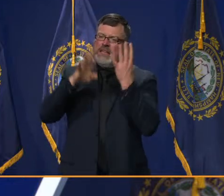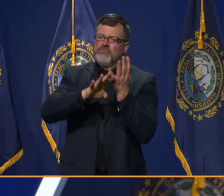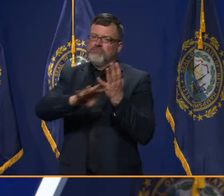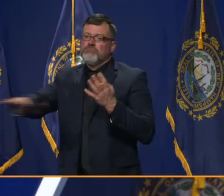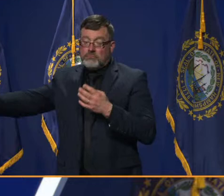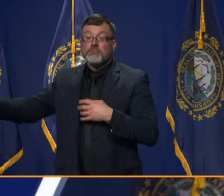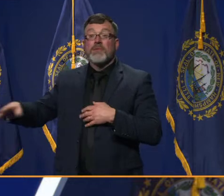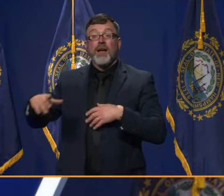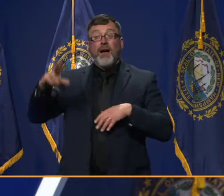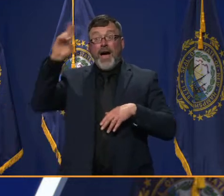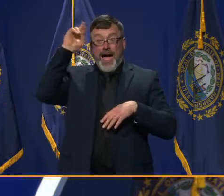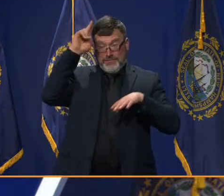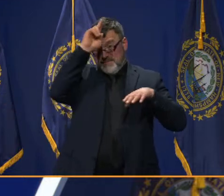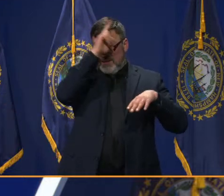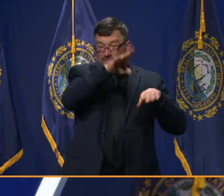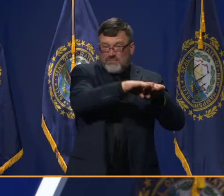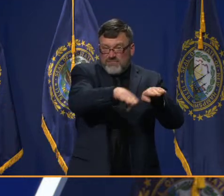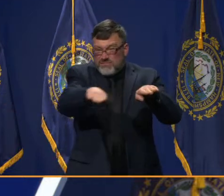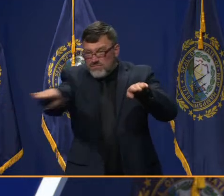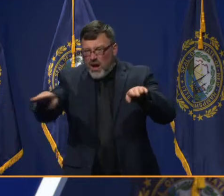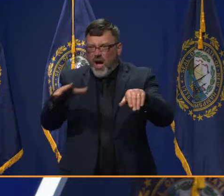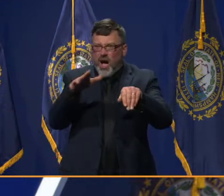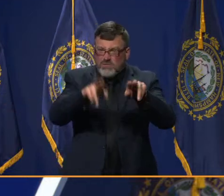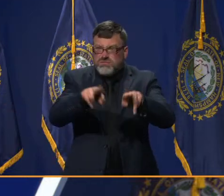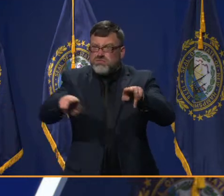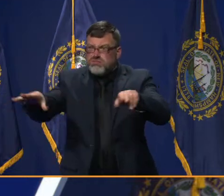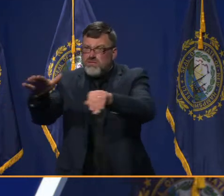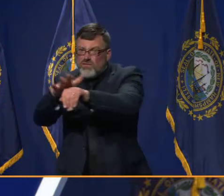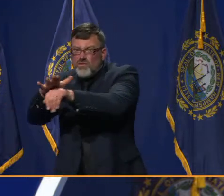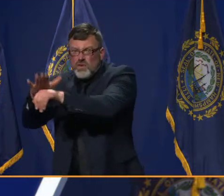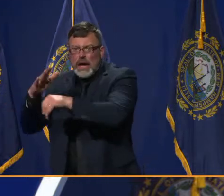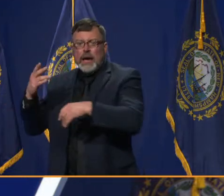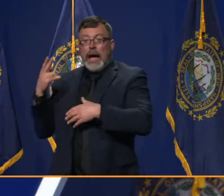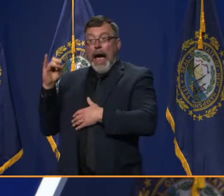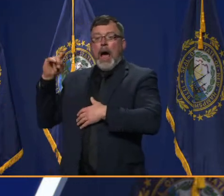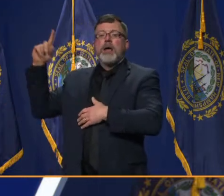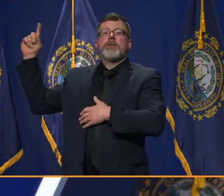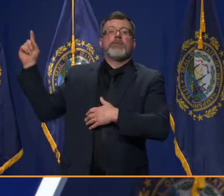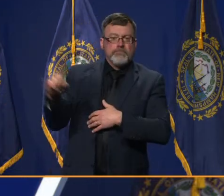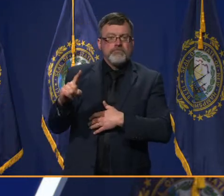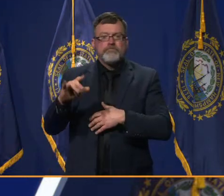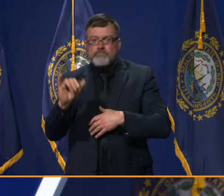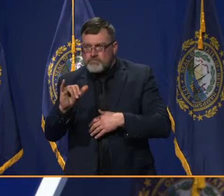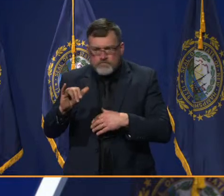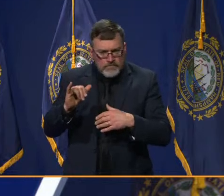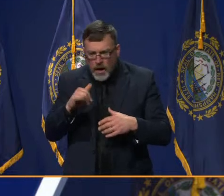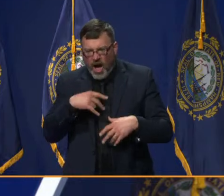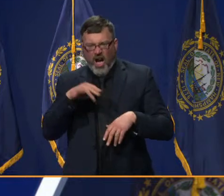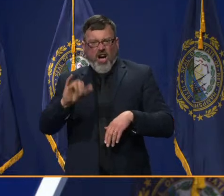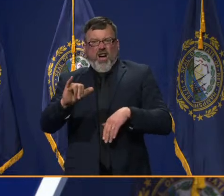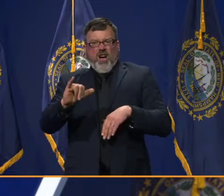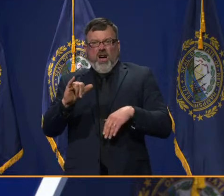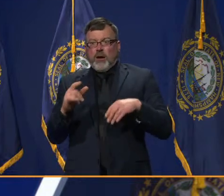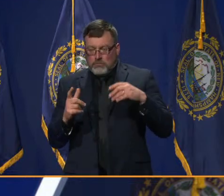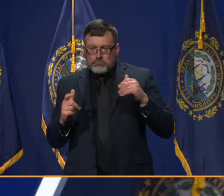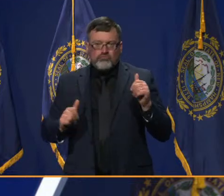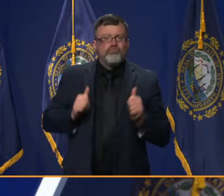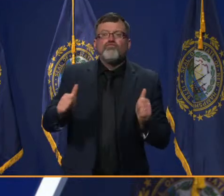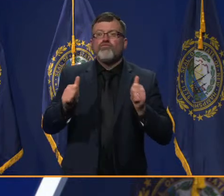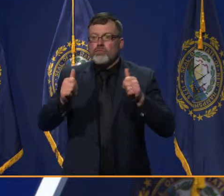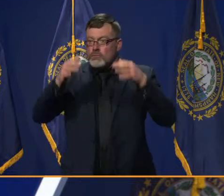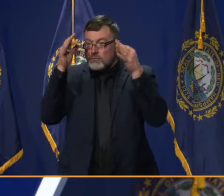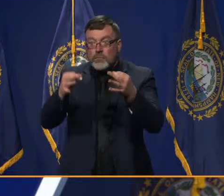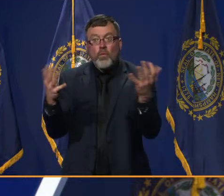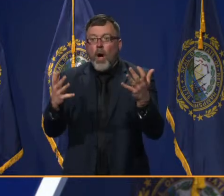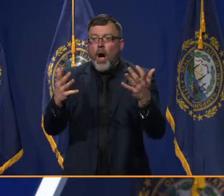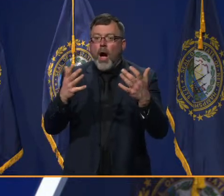shortage of PPE turned to a crisis here at home, it was Heidi who stepped up, took the initiative for her team, and made a plan to maintain